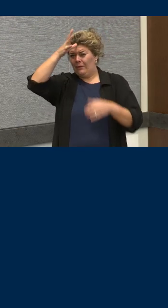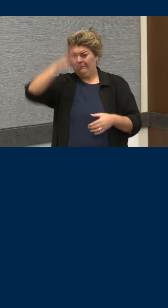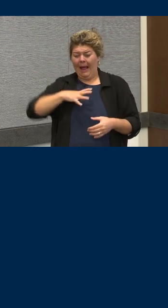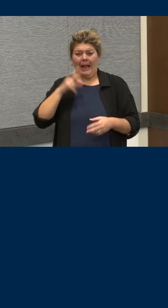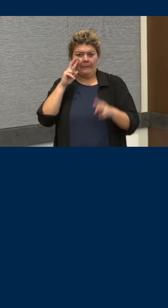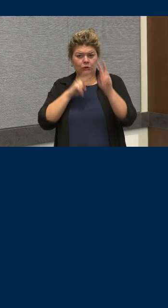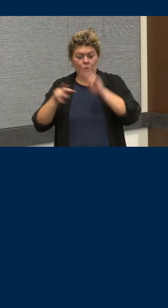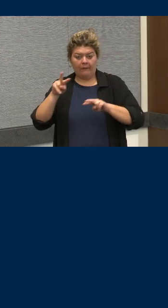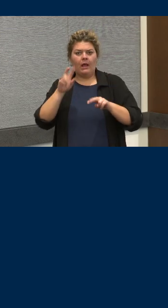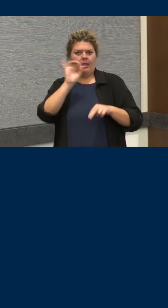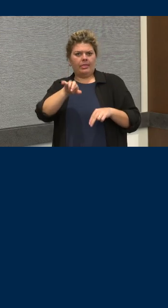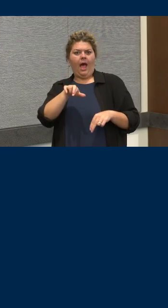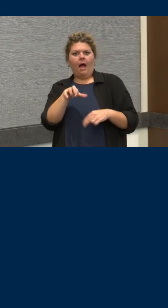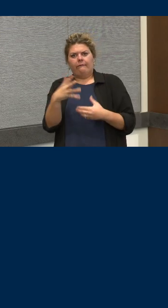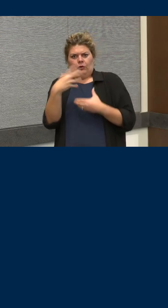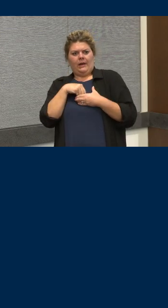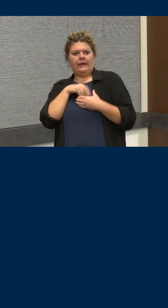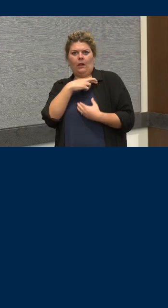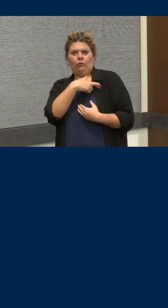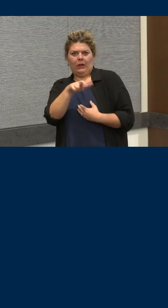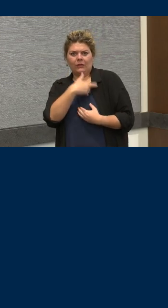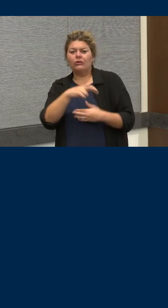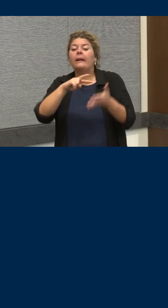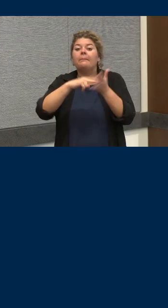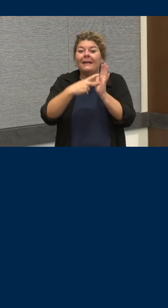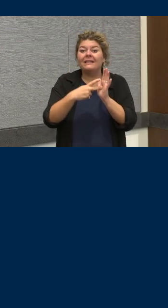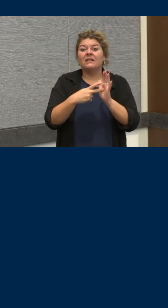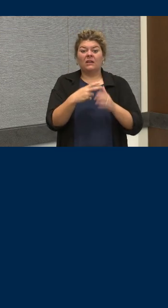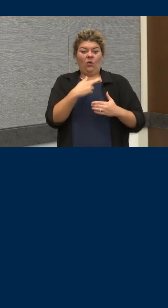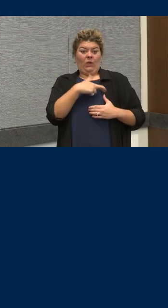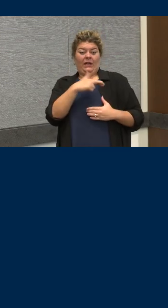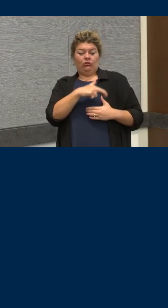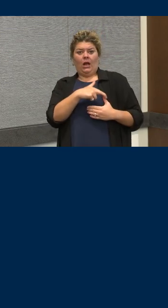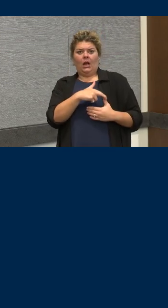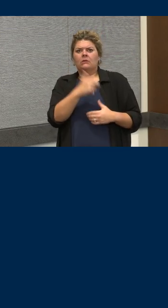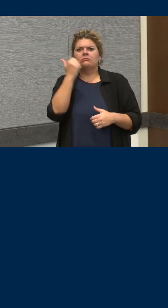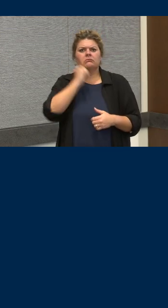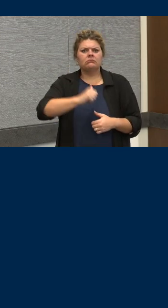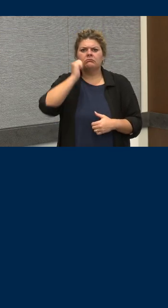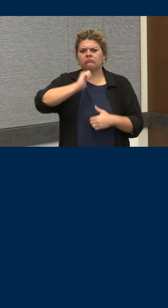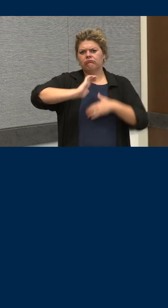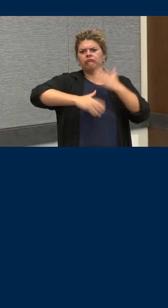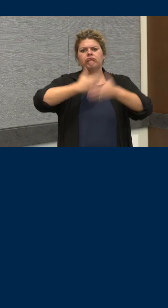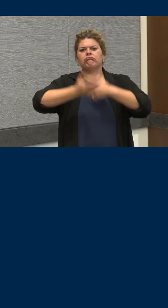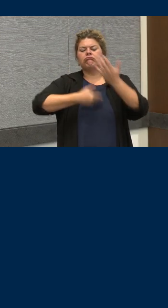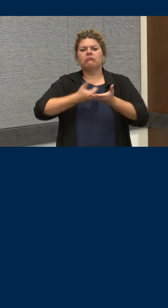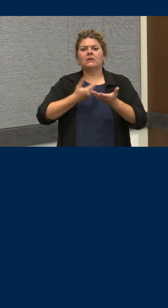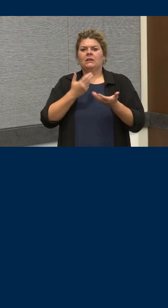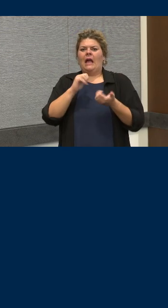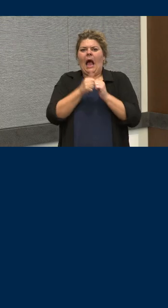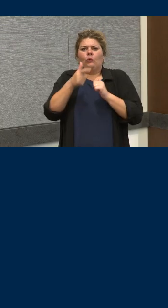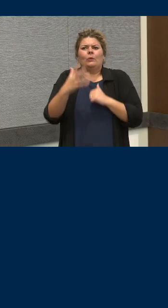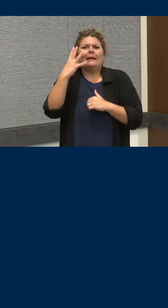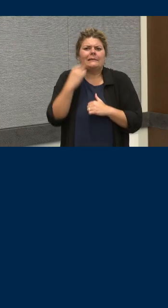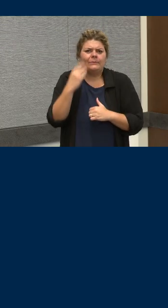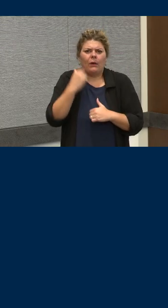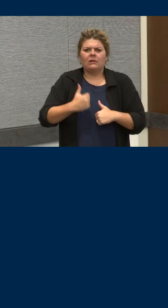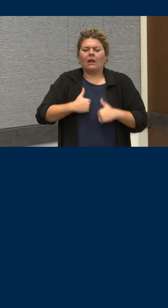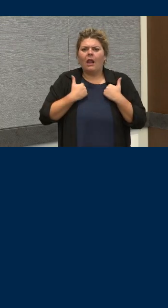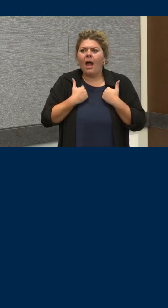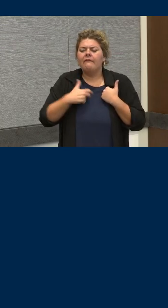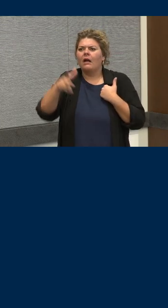religion is, by definition, religion as it is lived, as human beings encounter,